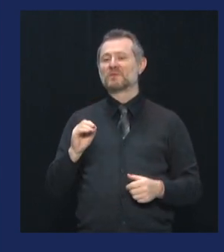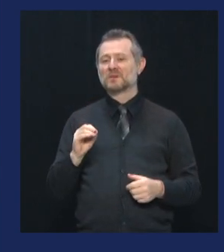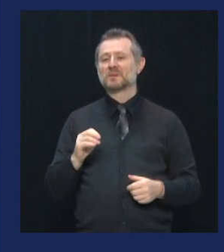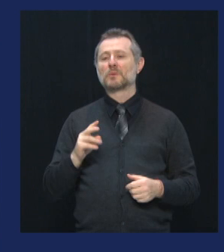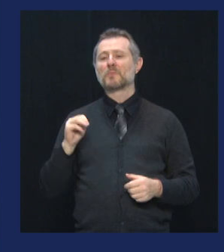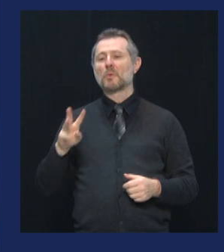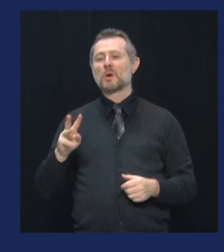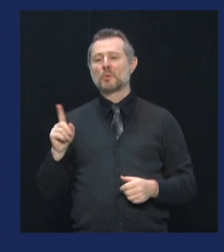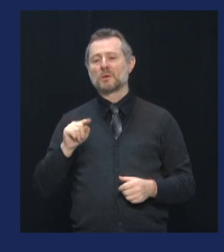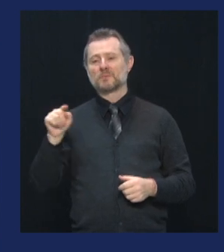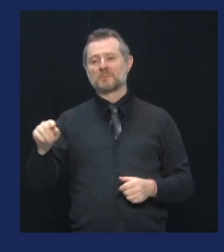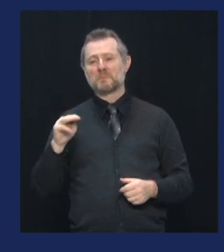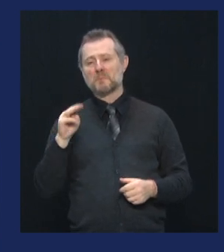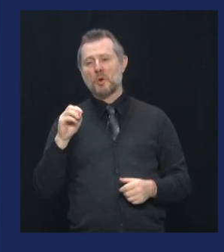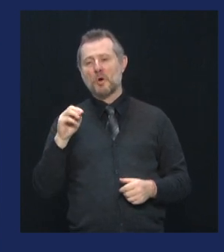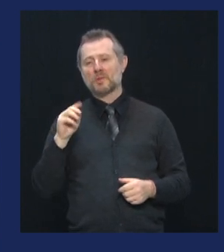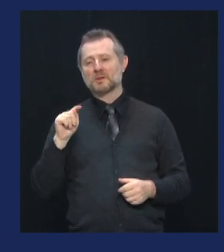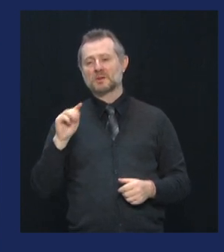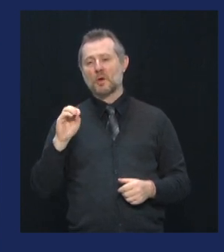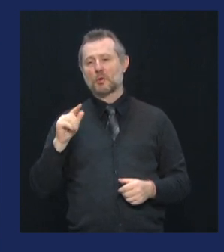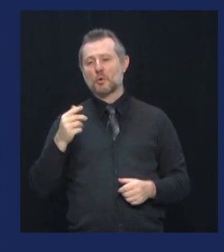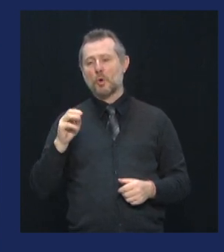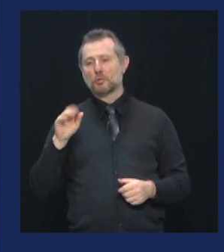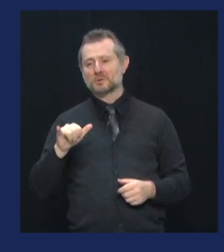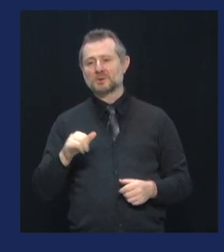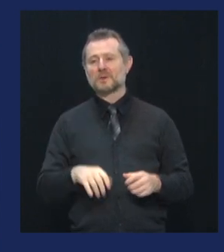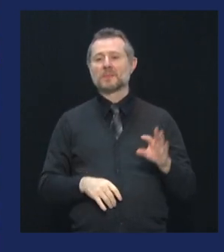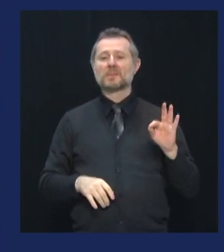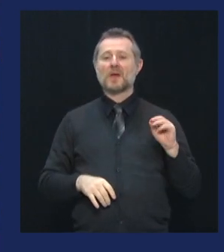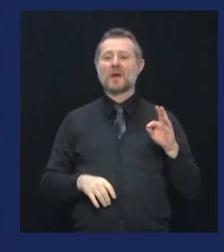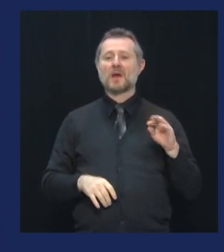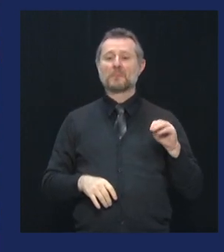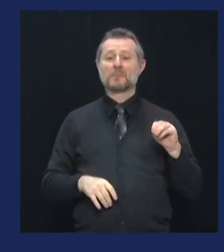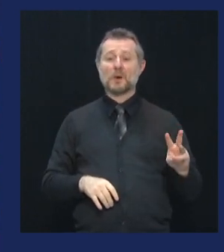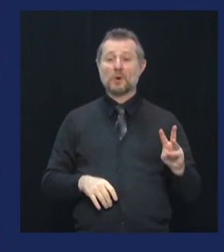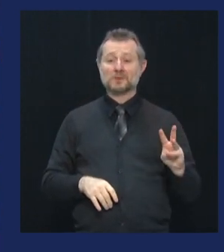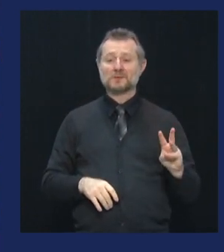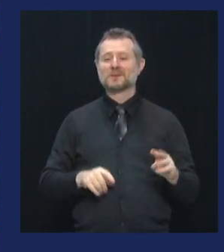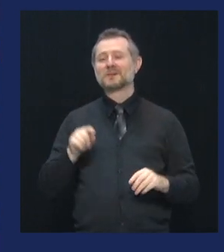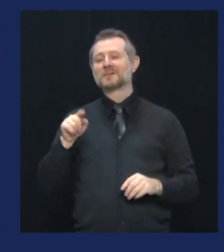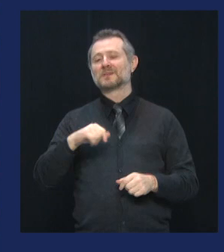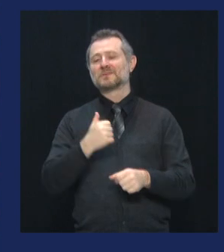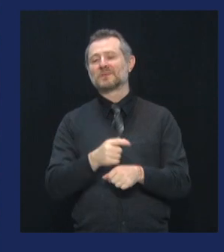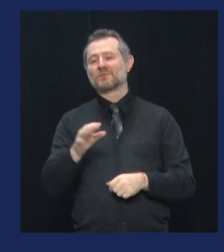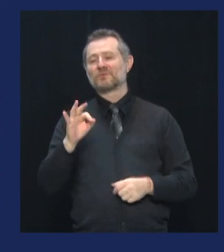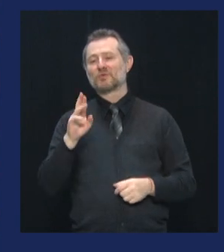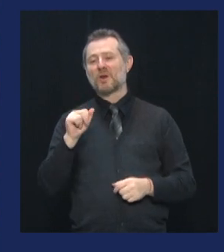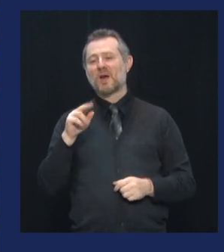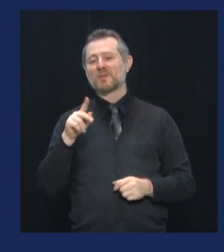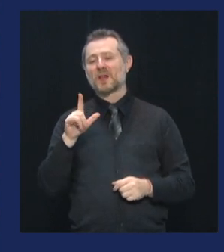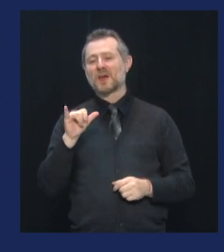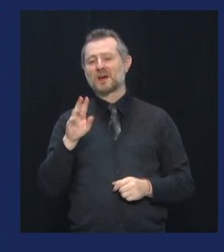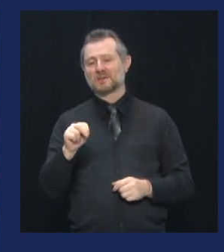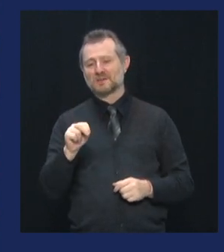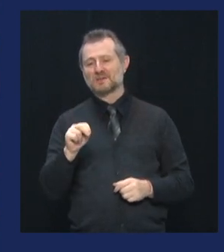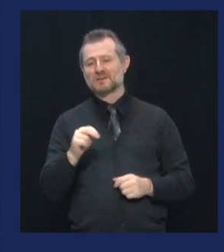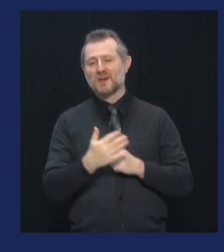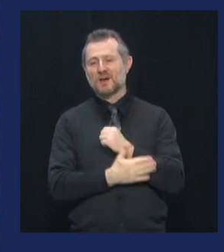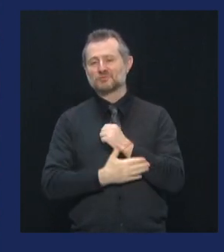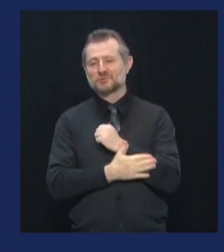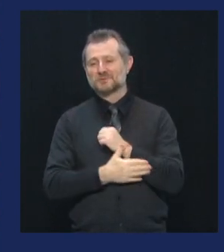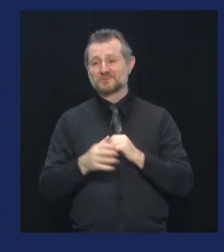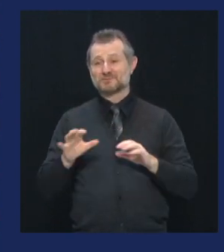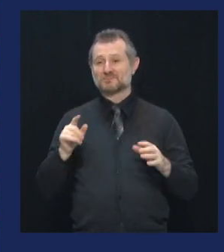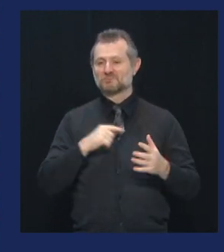and a 90-megawatt solar project in Franklin County. These projects will not only create power,